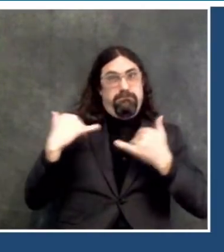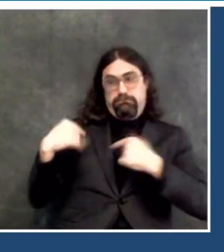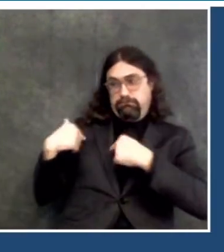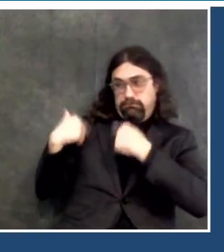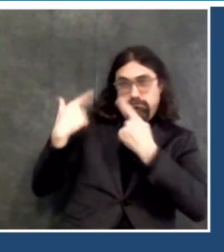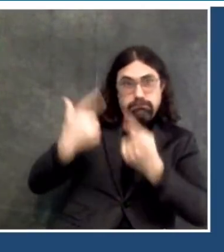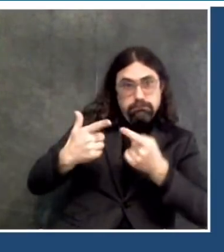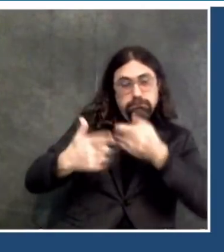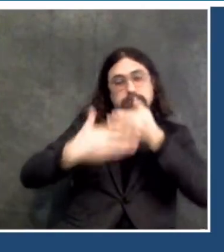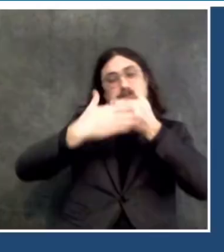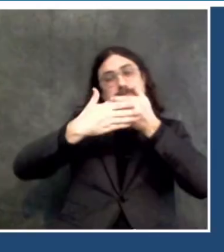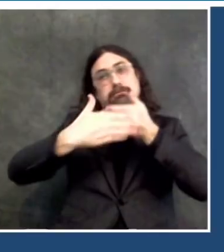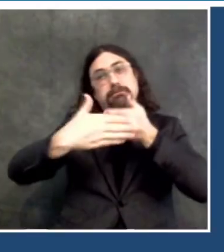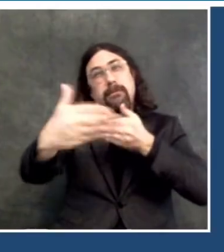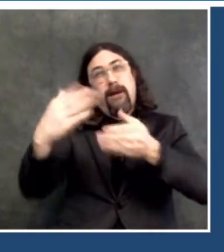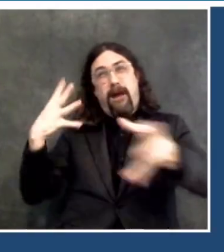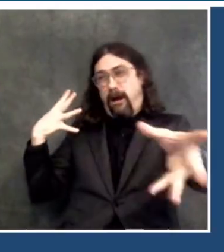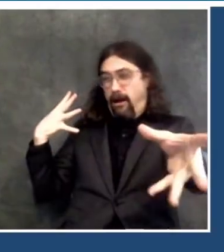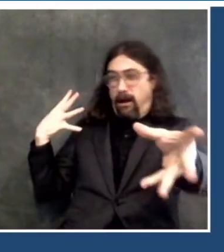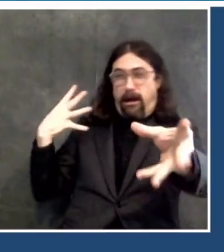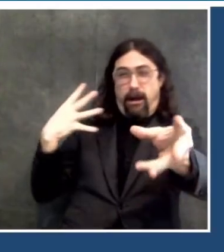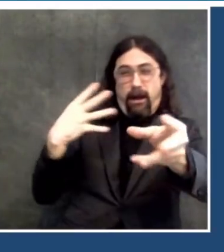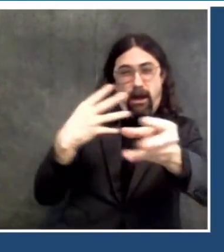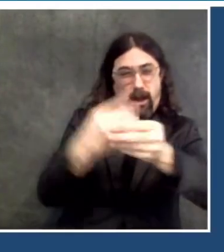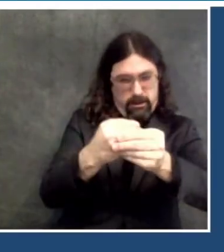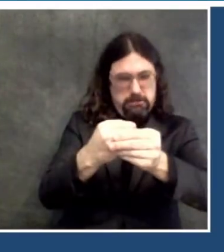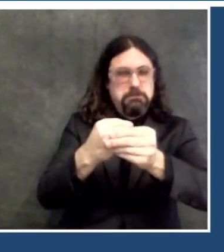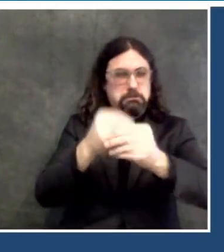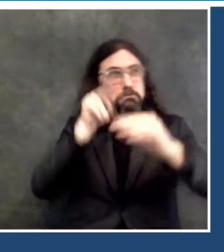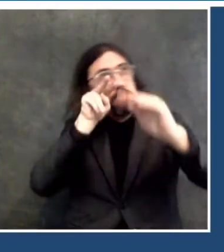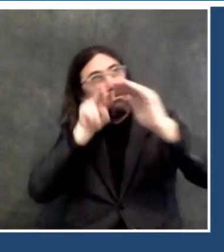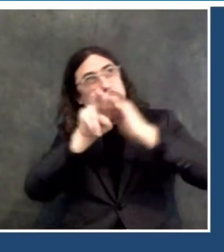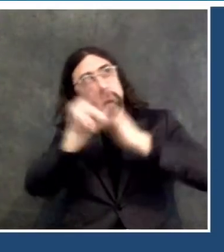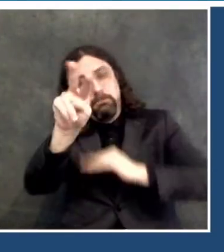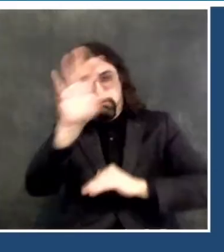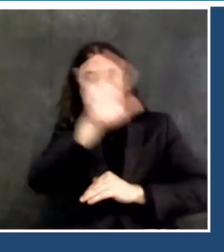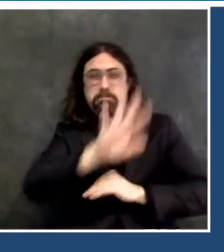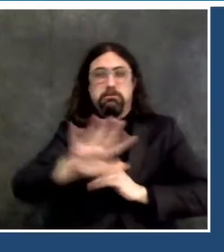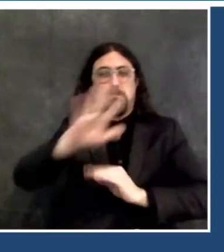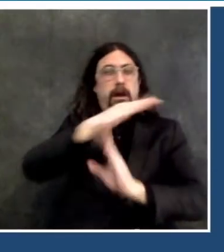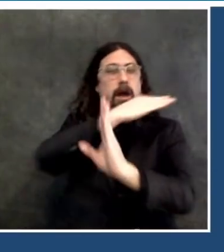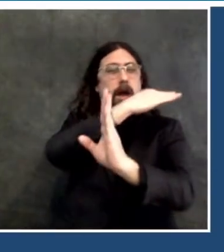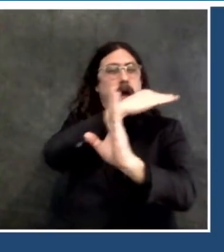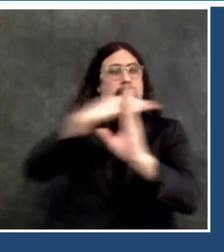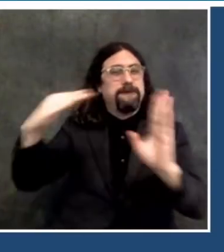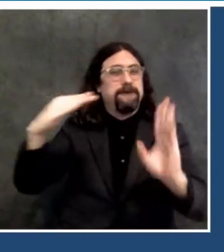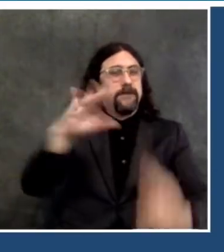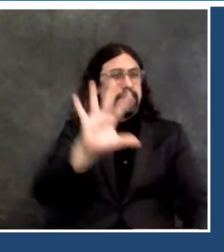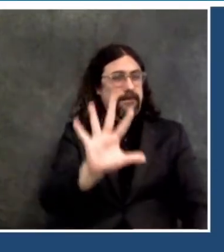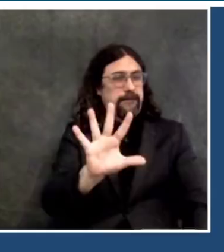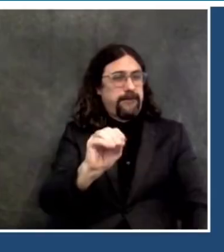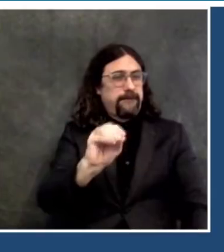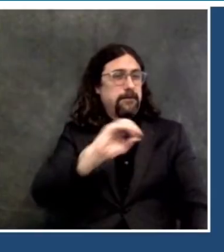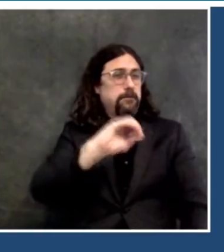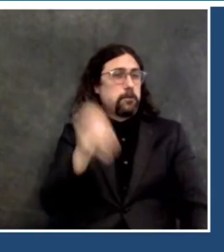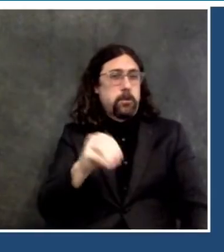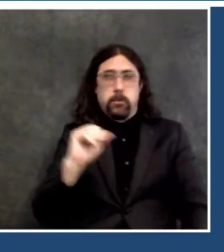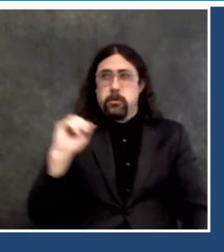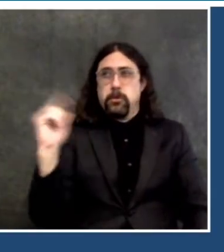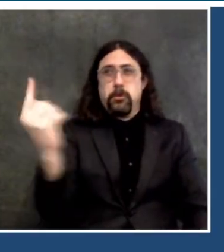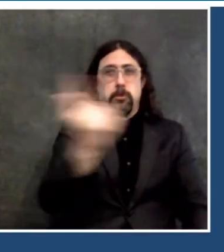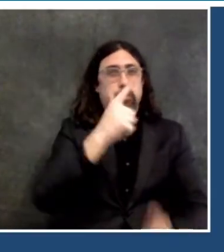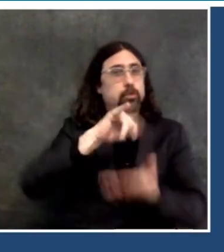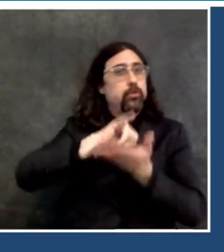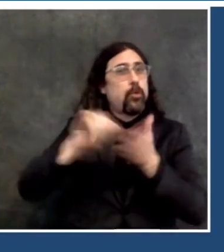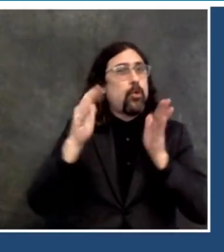have to get it doesn't get it. So face covering is just a simple way to protect other people and to reduce the speed of that